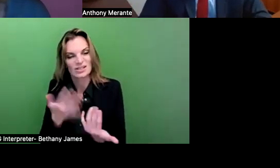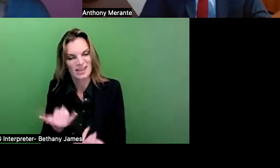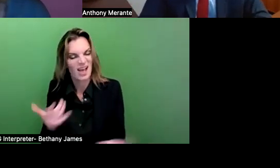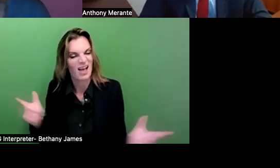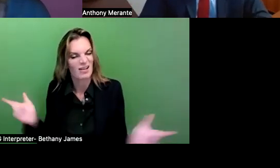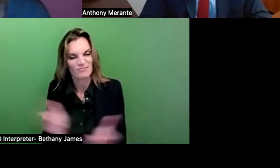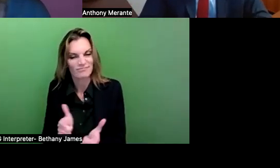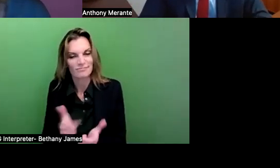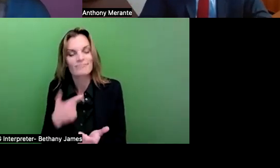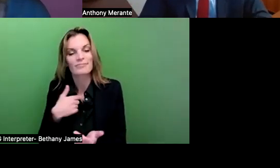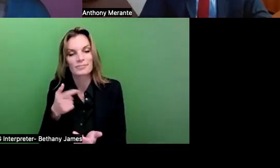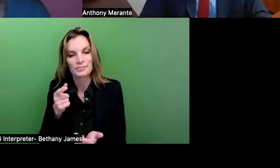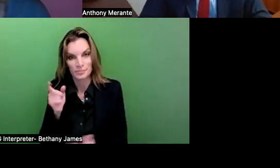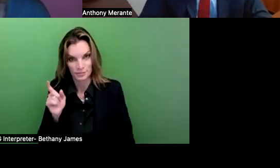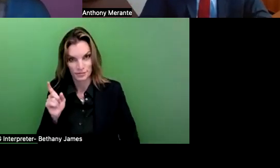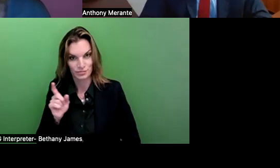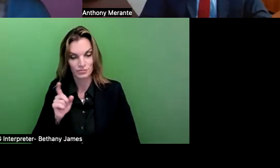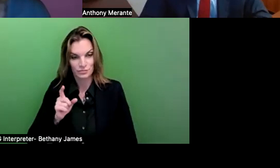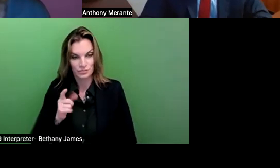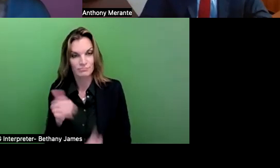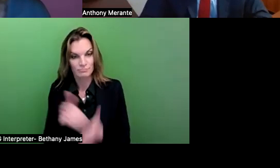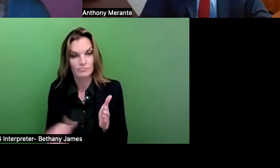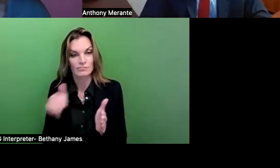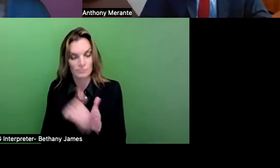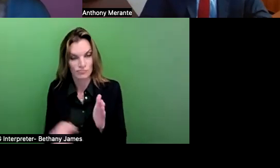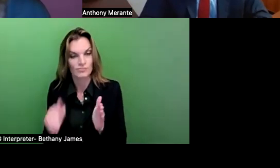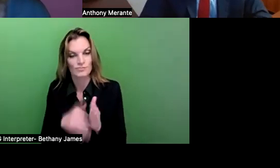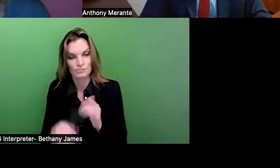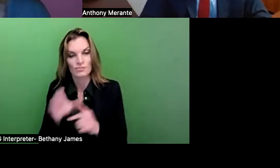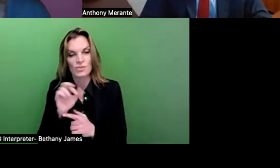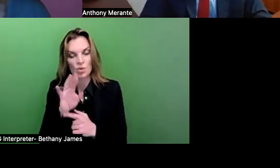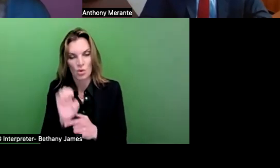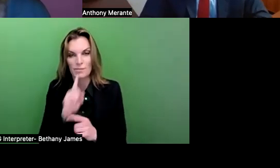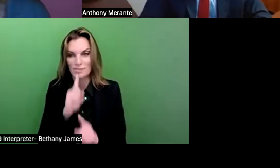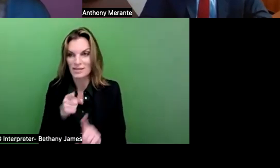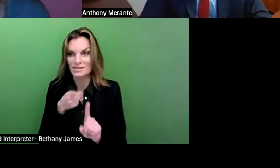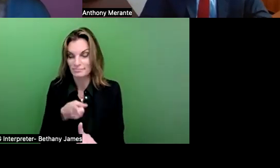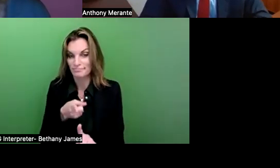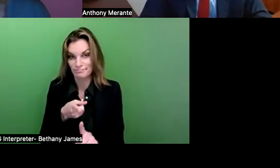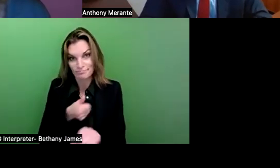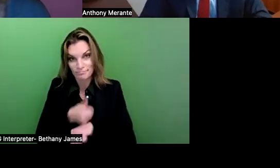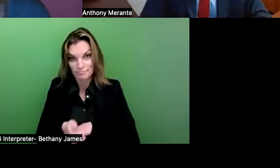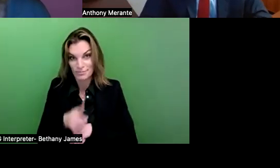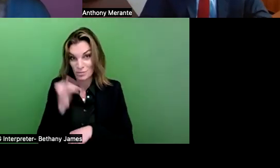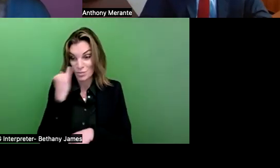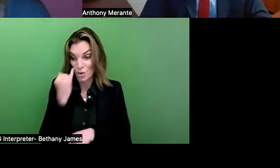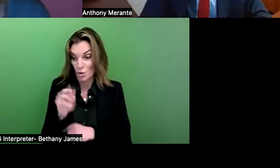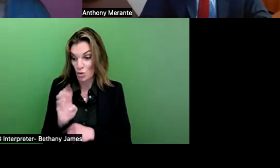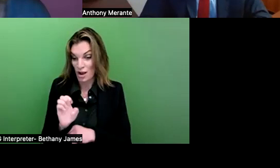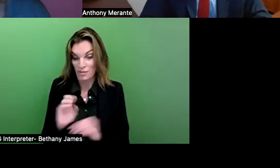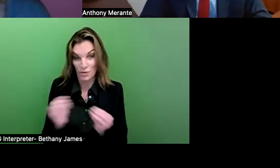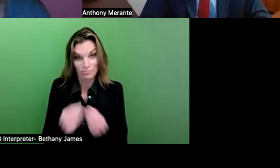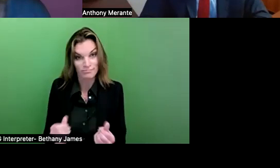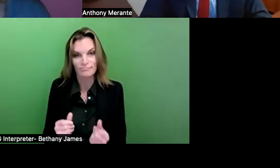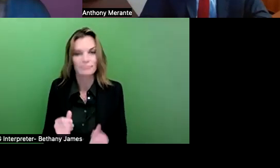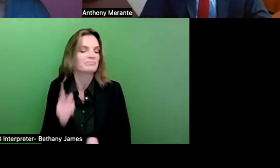to come back down again and again. Crime is the underlying factor. If we don't take care of the crime situation, people are not coming out.